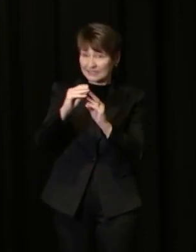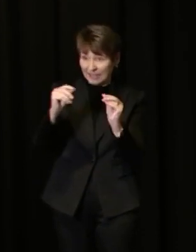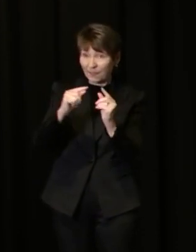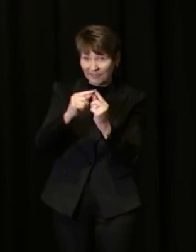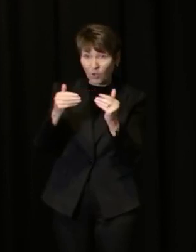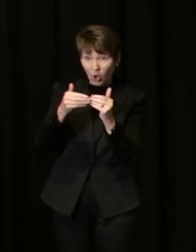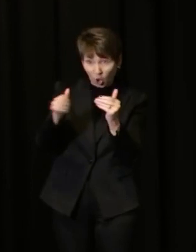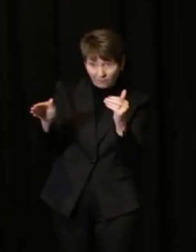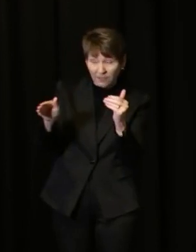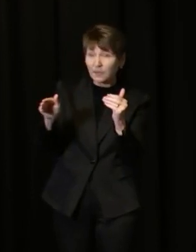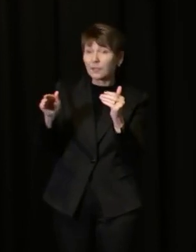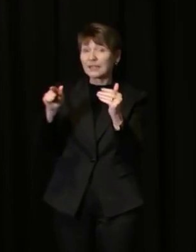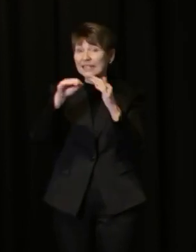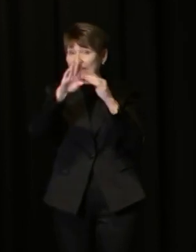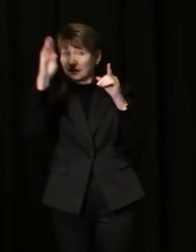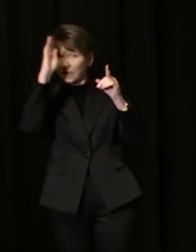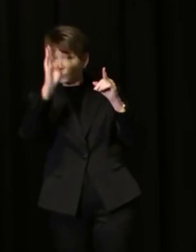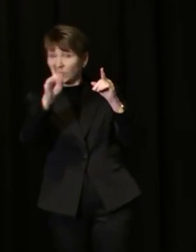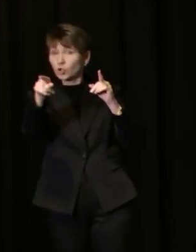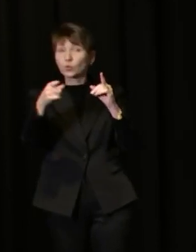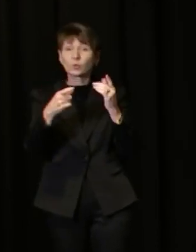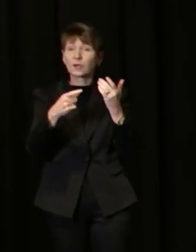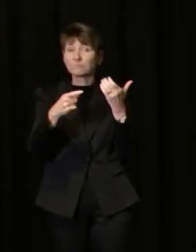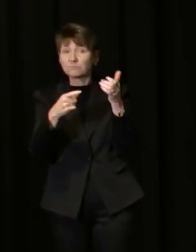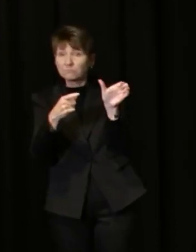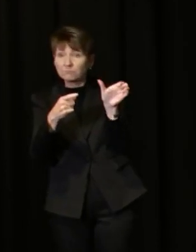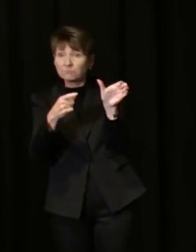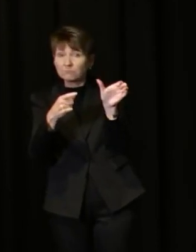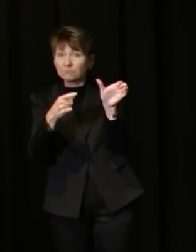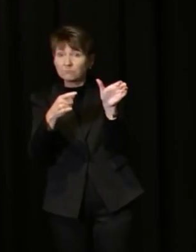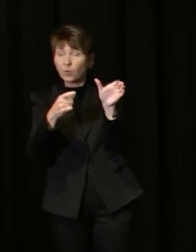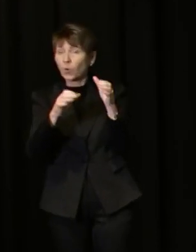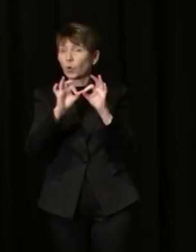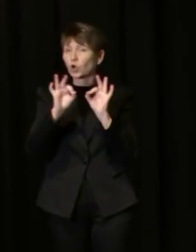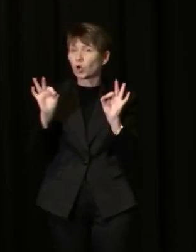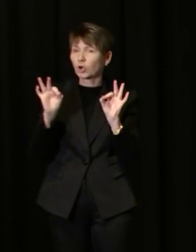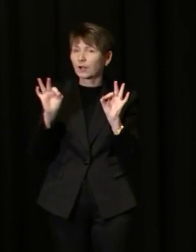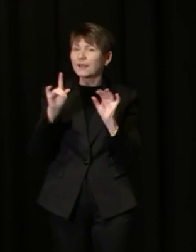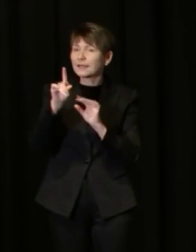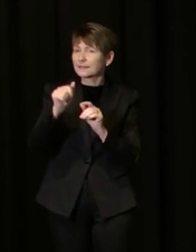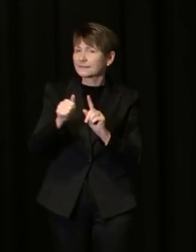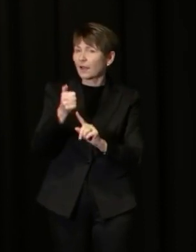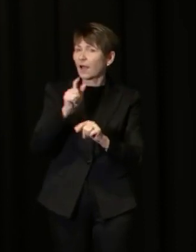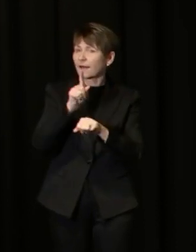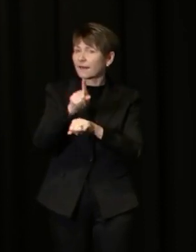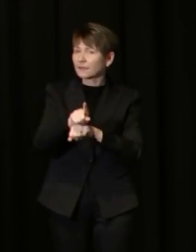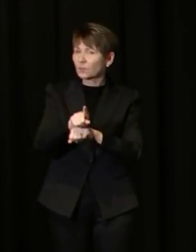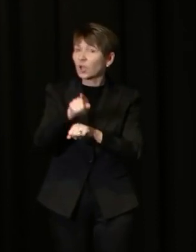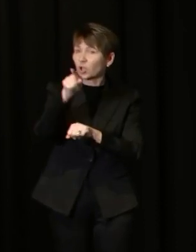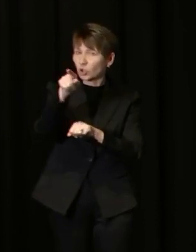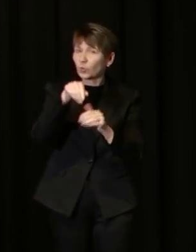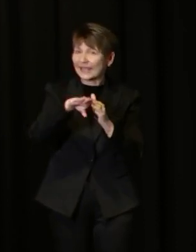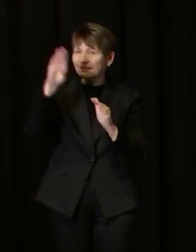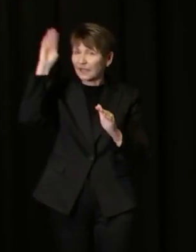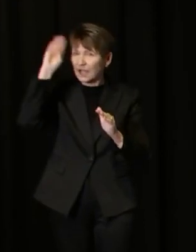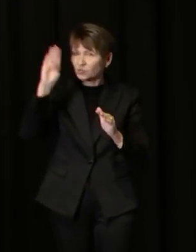whether you're vaccinated or not in regional Victoria. That will not be the case after 6 p.m. this coming